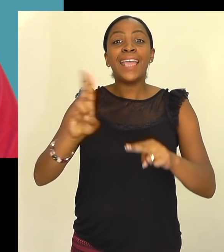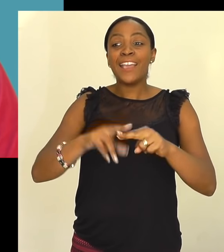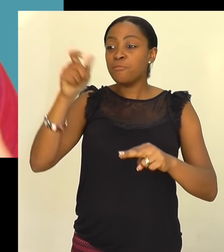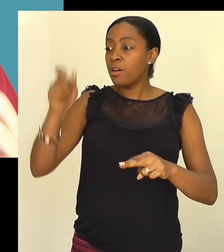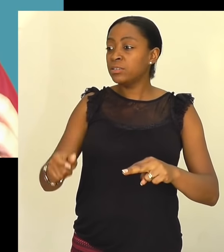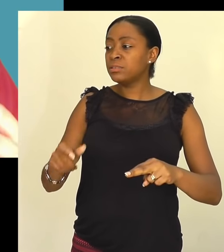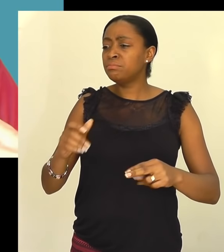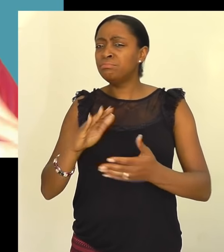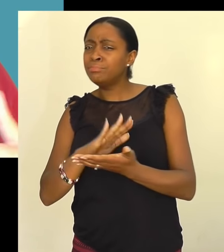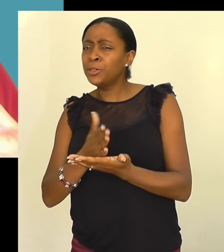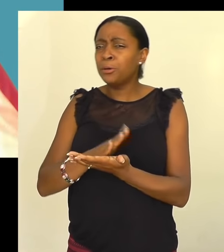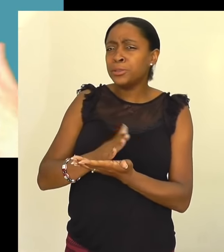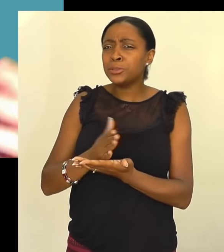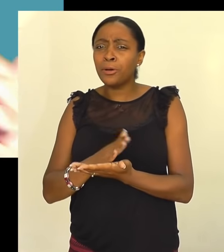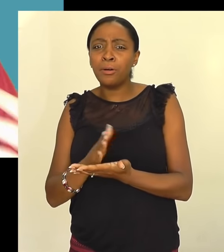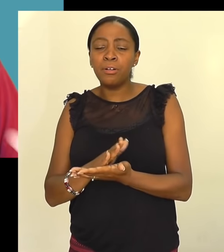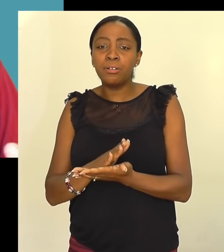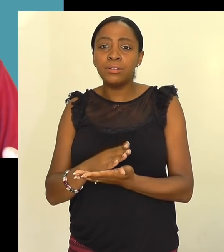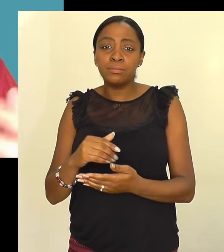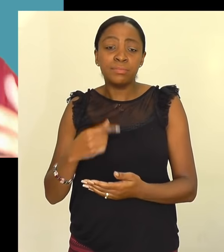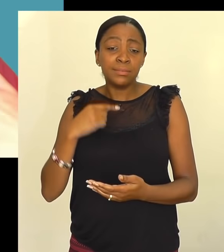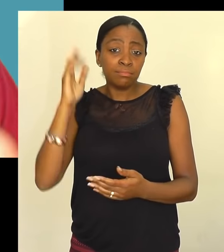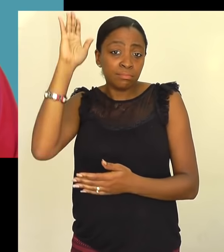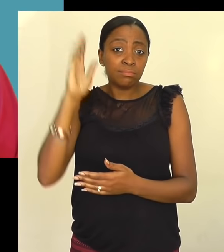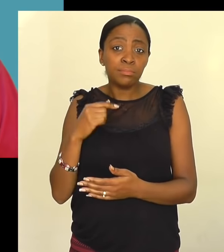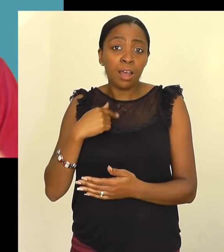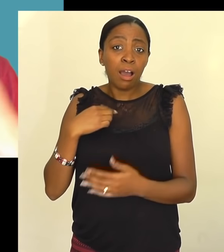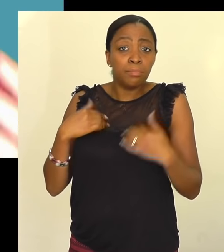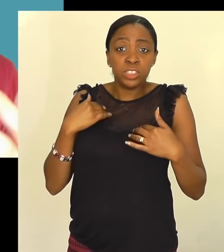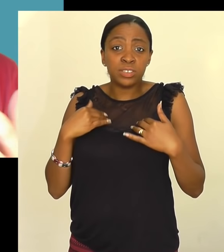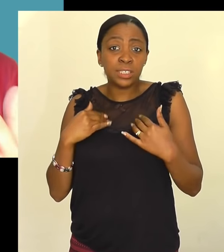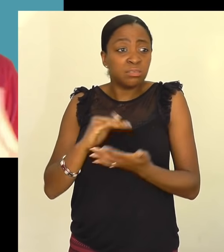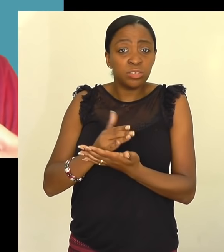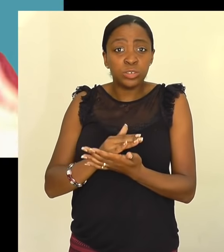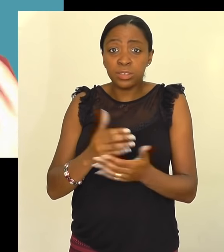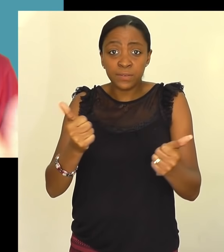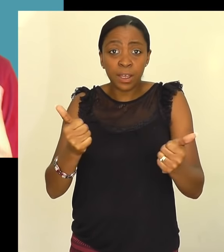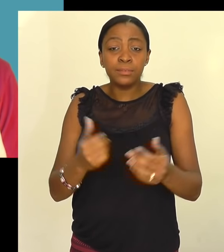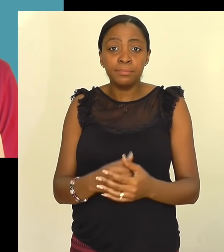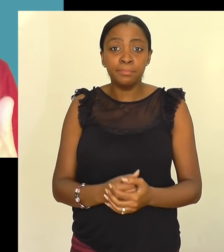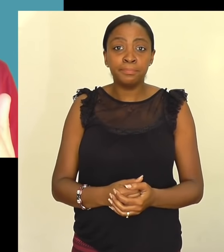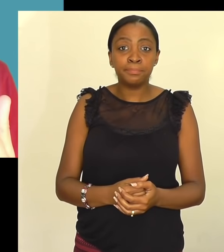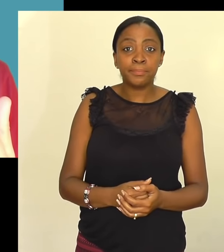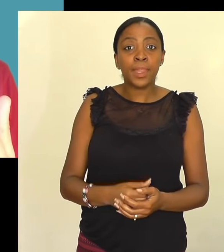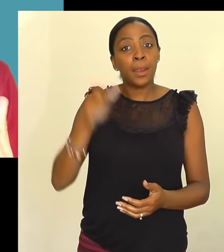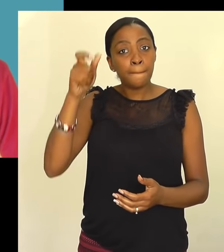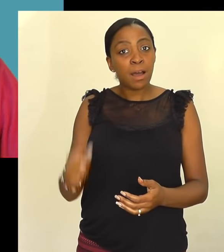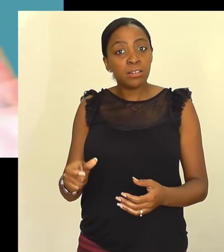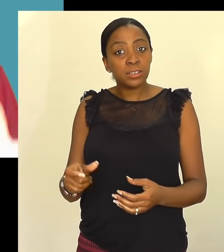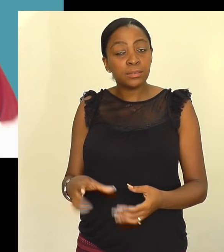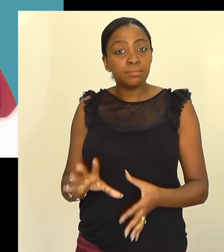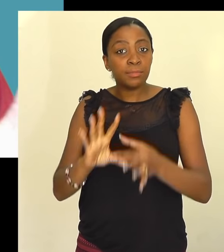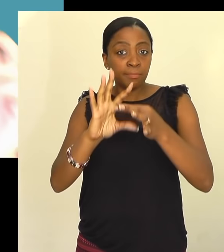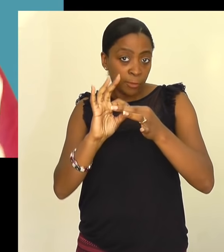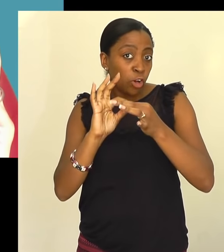they can register interest and their desire to know more, and then someone on the team can get in touch with them and encourage them to come.